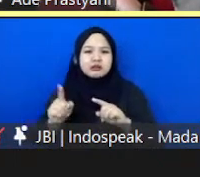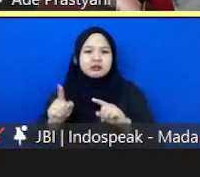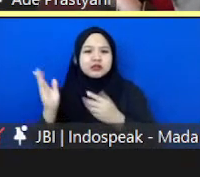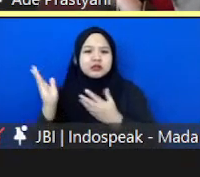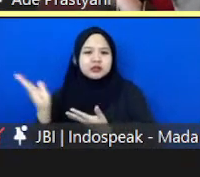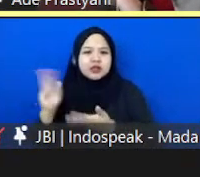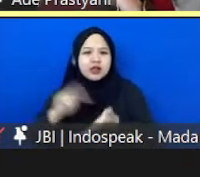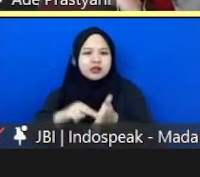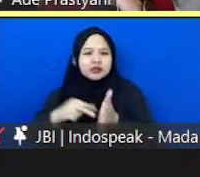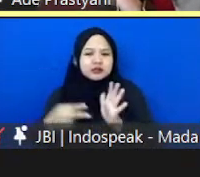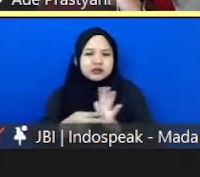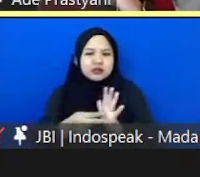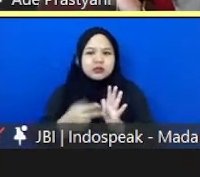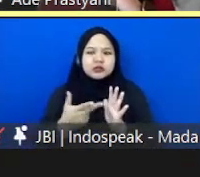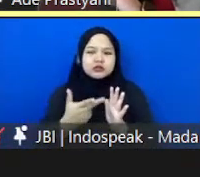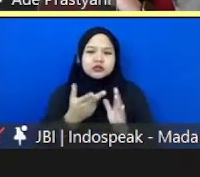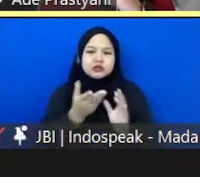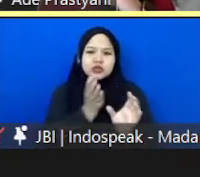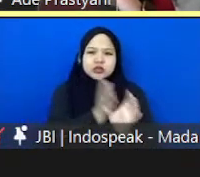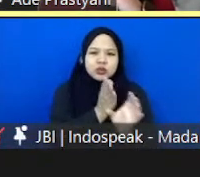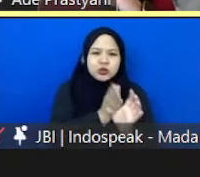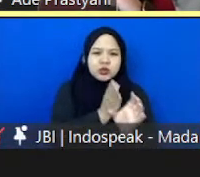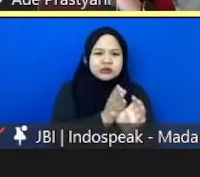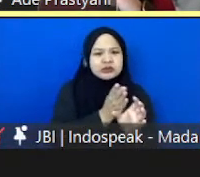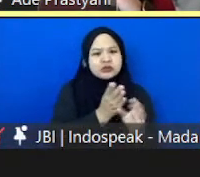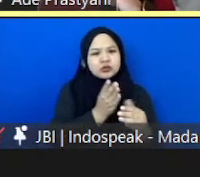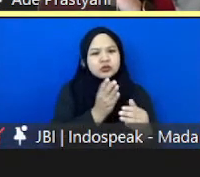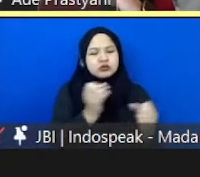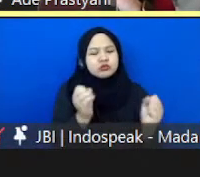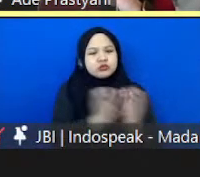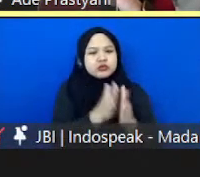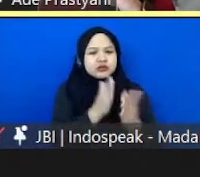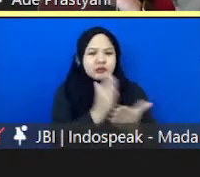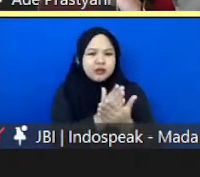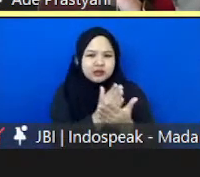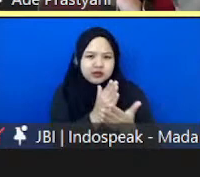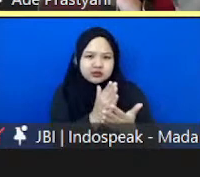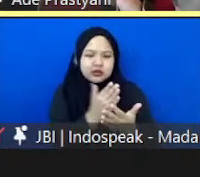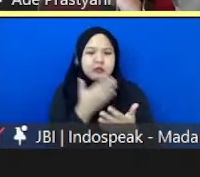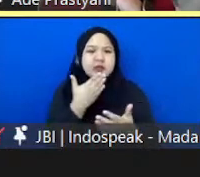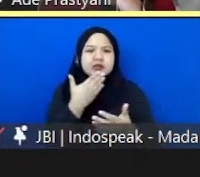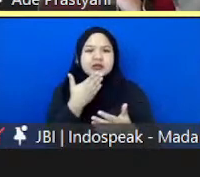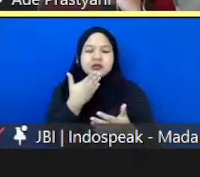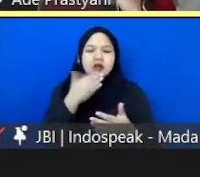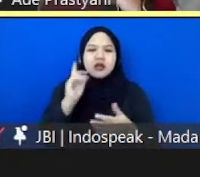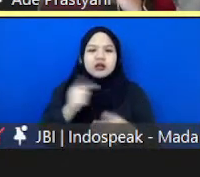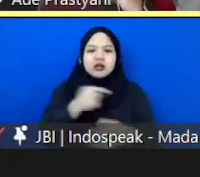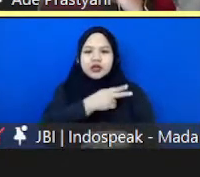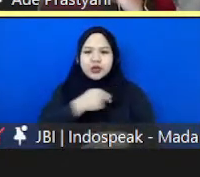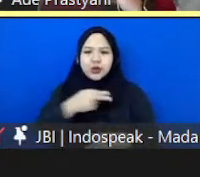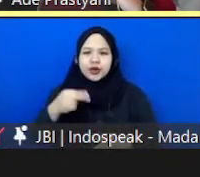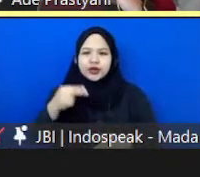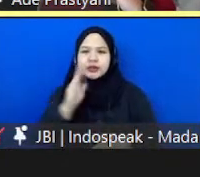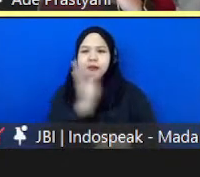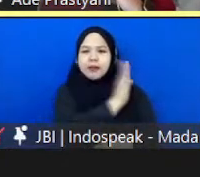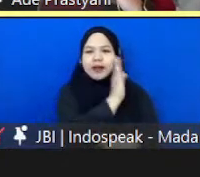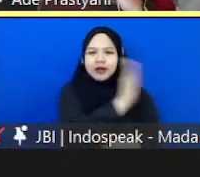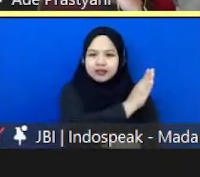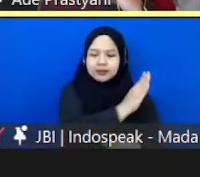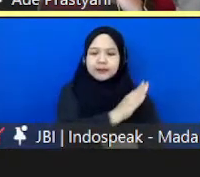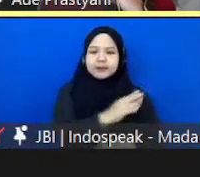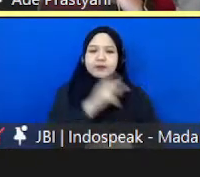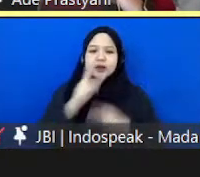0.1 psychologists. And they are mostly still in the western part of the country. In Flores, for instance, there is only